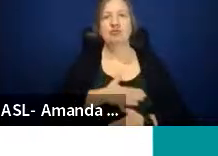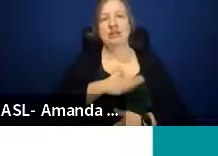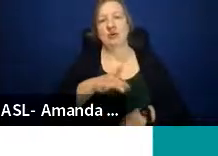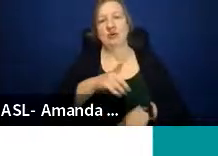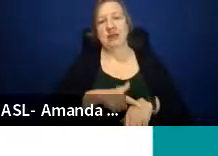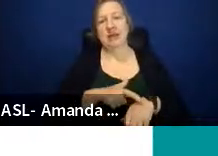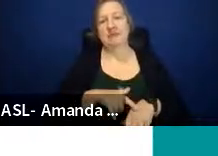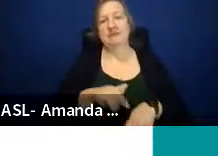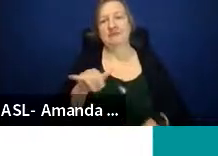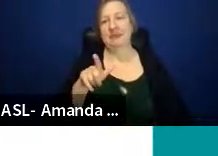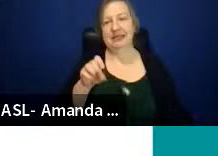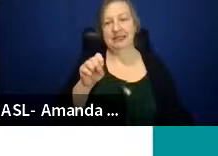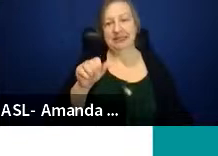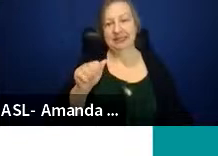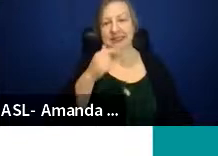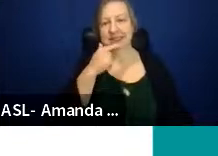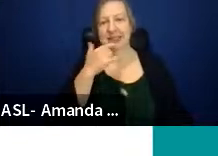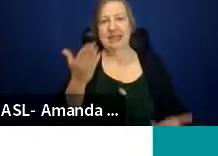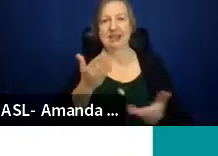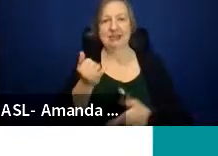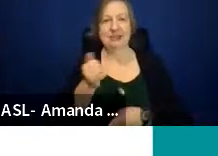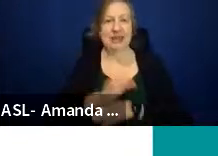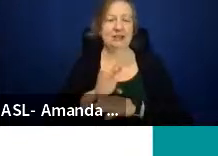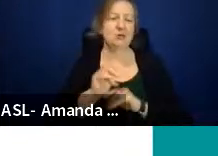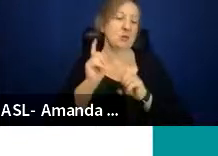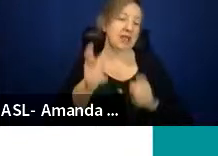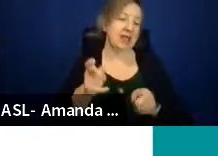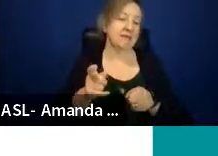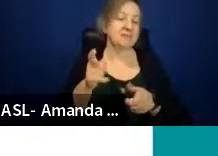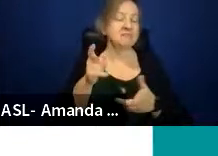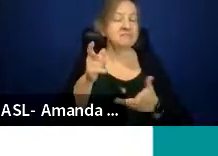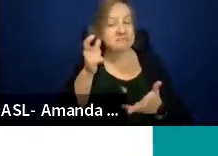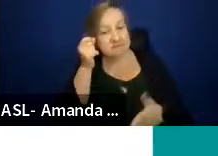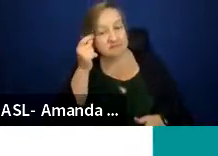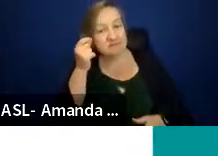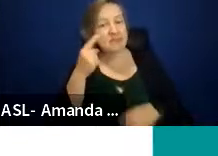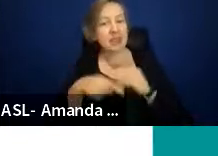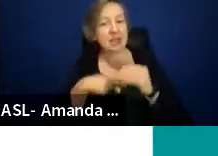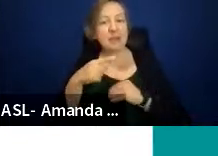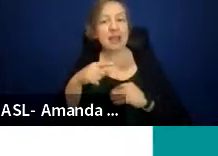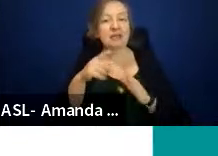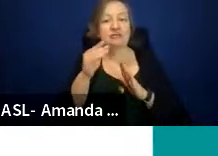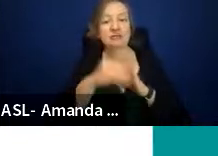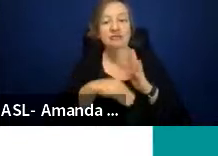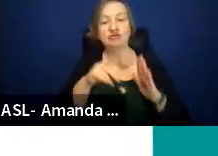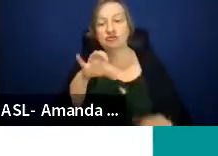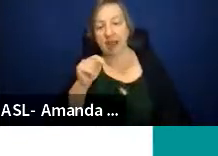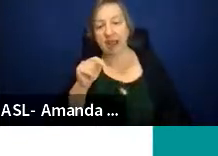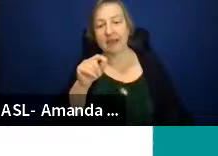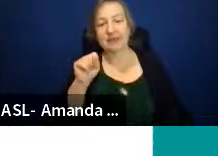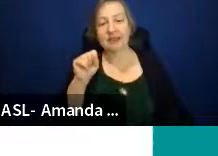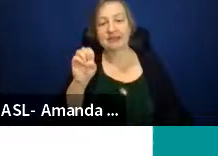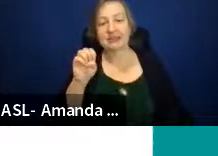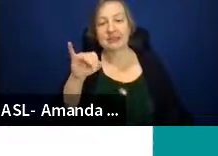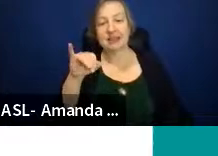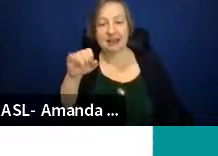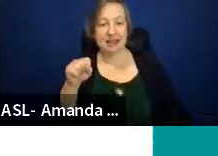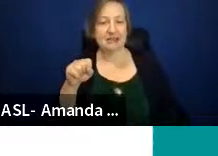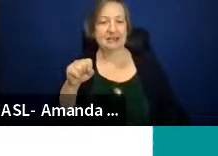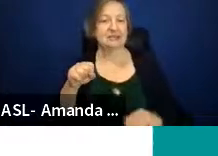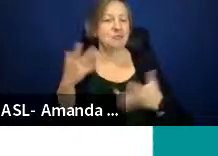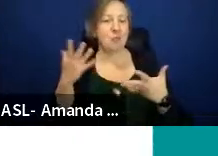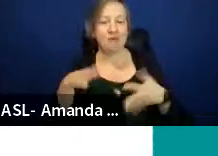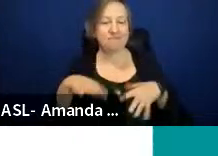as Lisa said, we are here tonight to give a snapshot of the draft SEIS findings. So